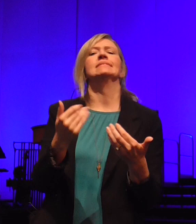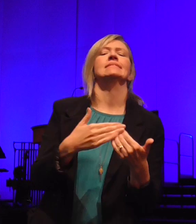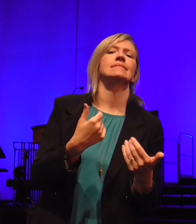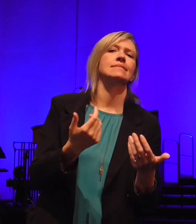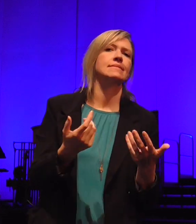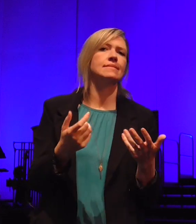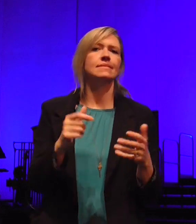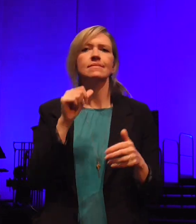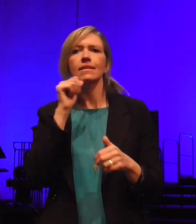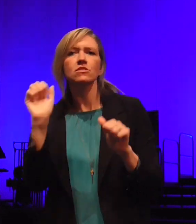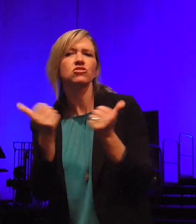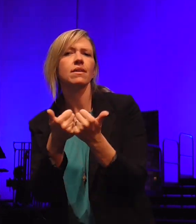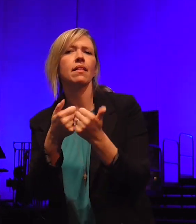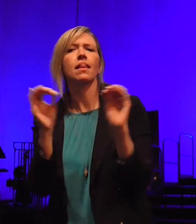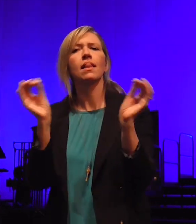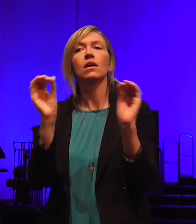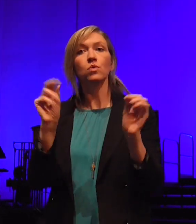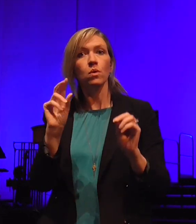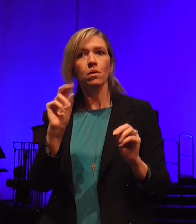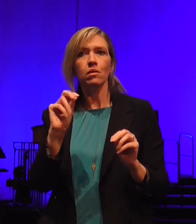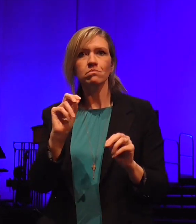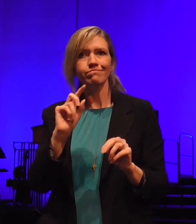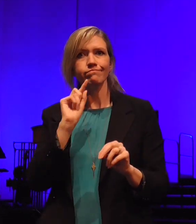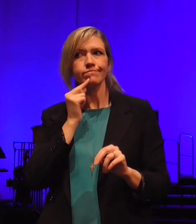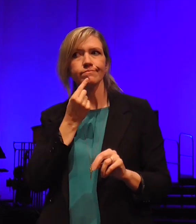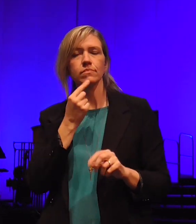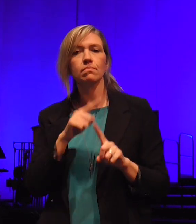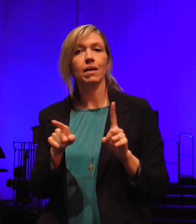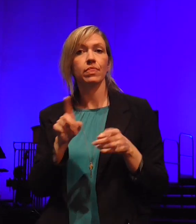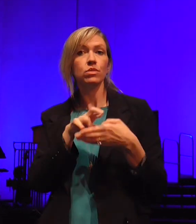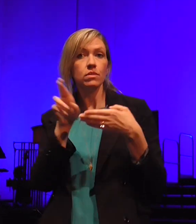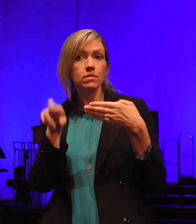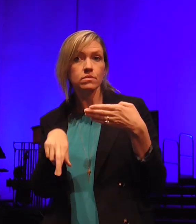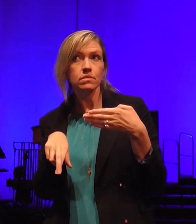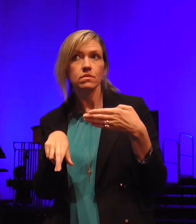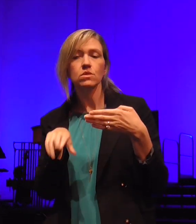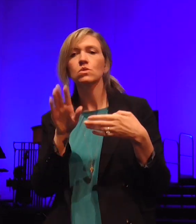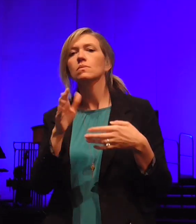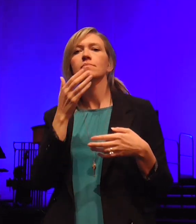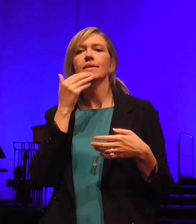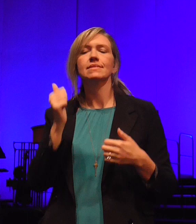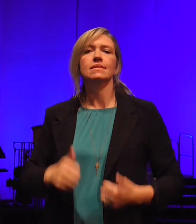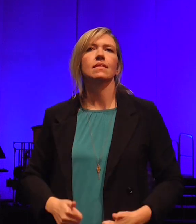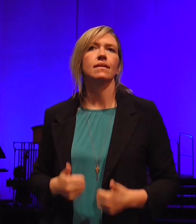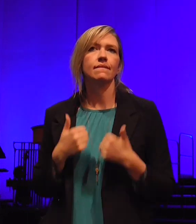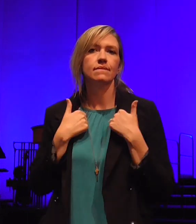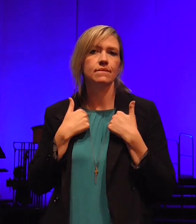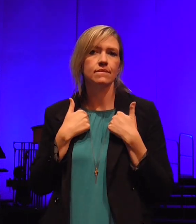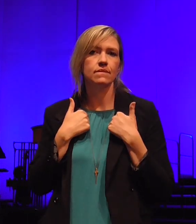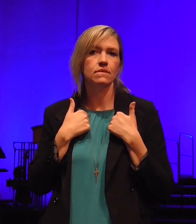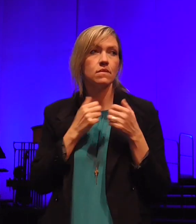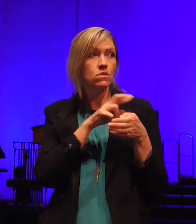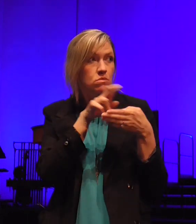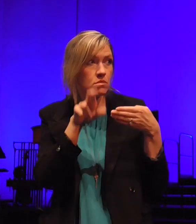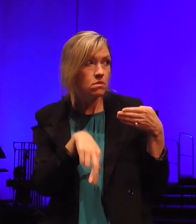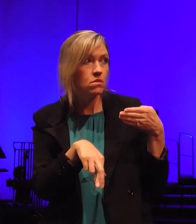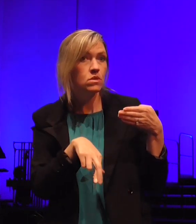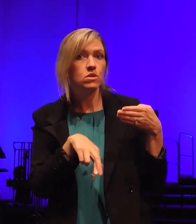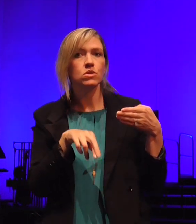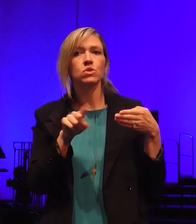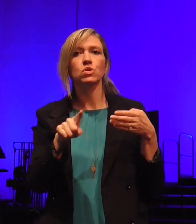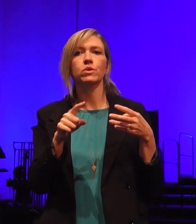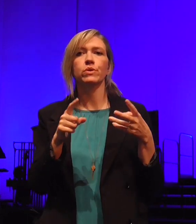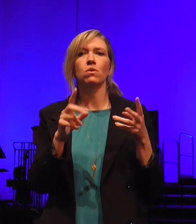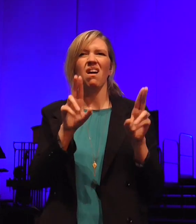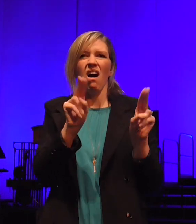or hard or challenging sometimes, but the byproduct is your best life. The byproduct is